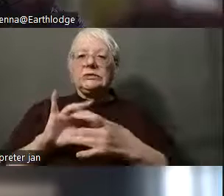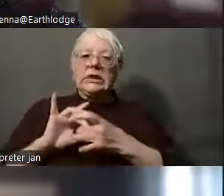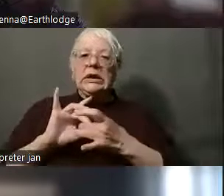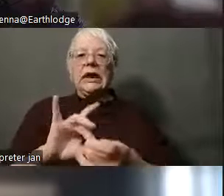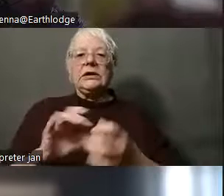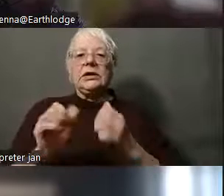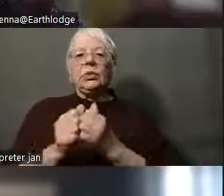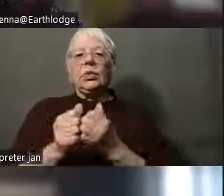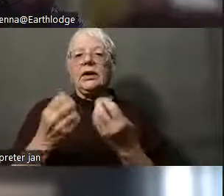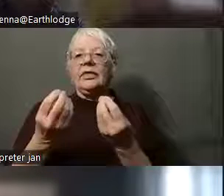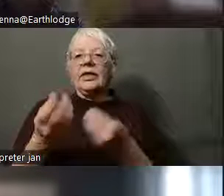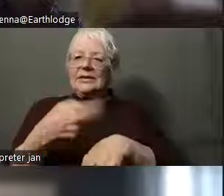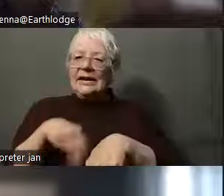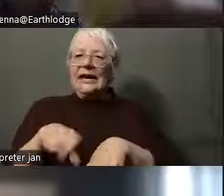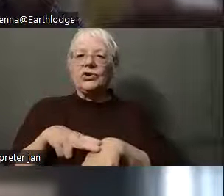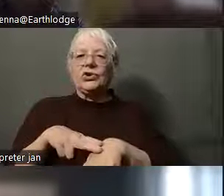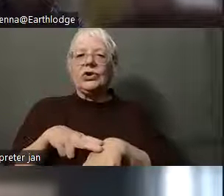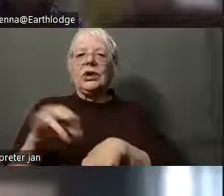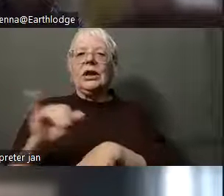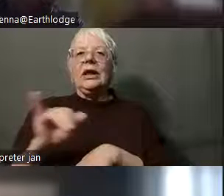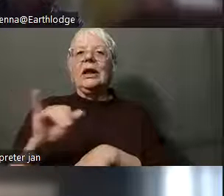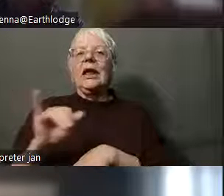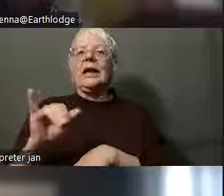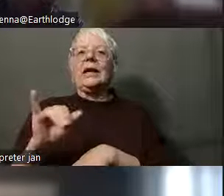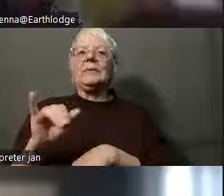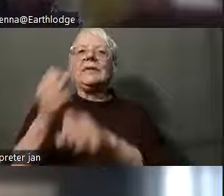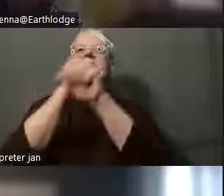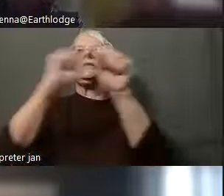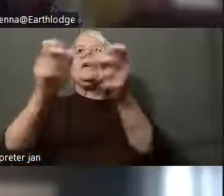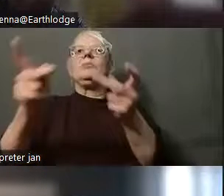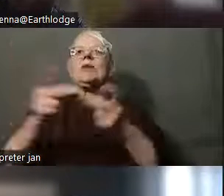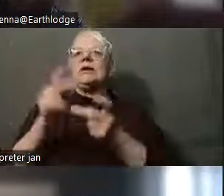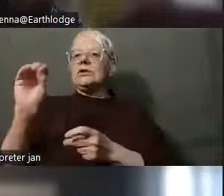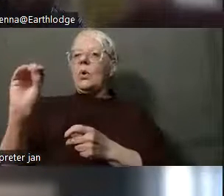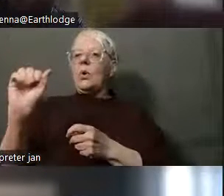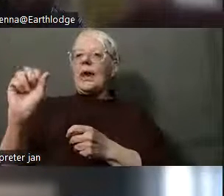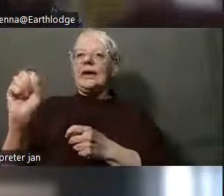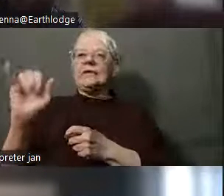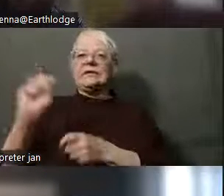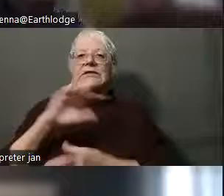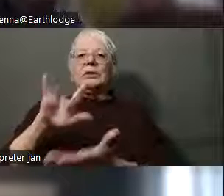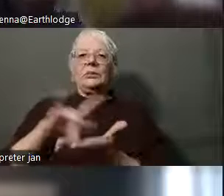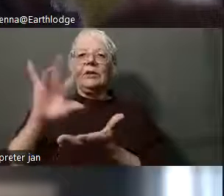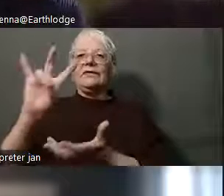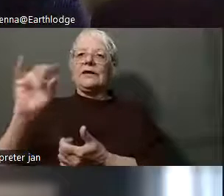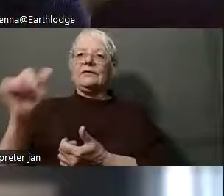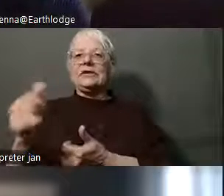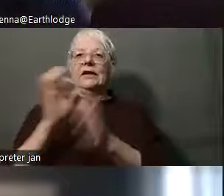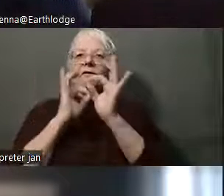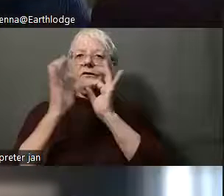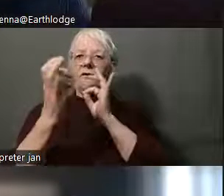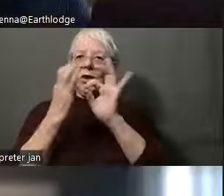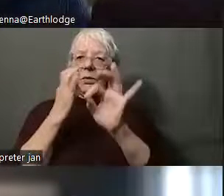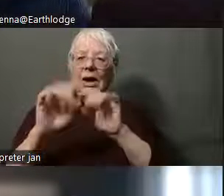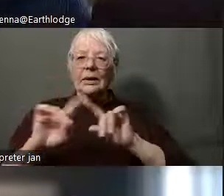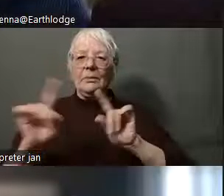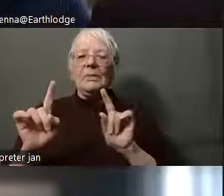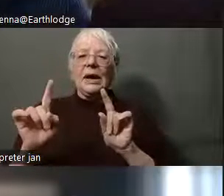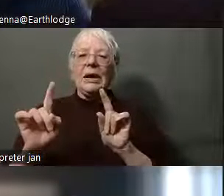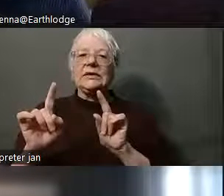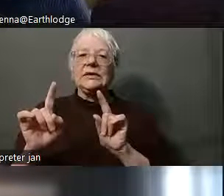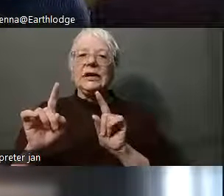kind of like an oasis in the middle of the 710 freeway. But we've got the dwelling that we have needs to